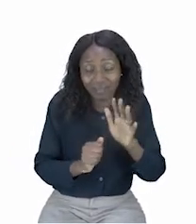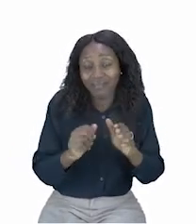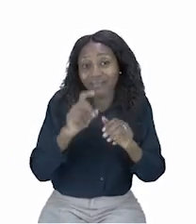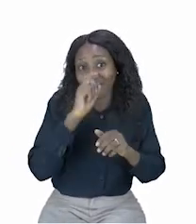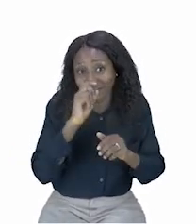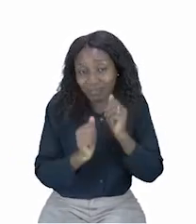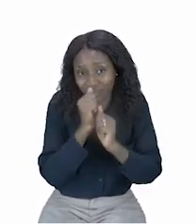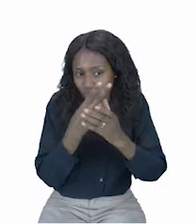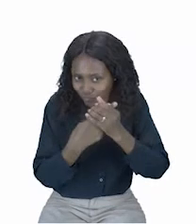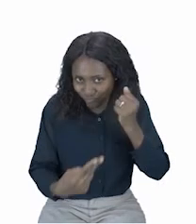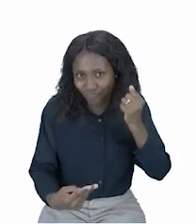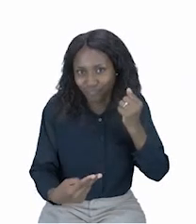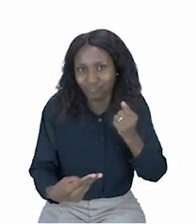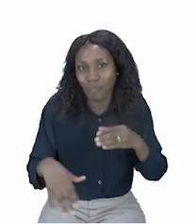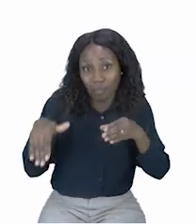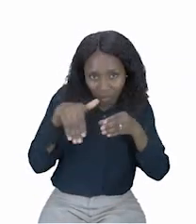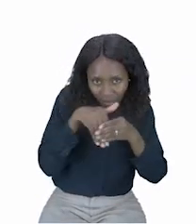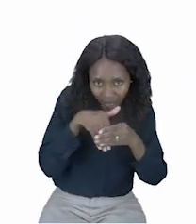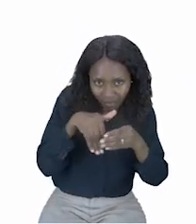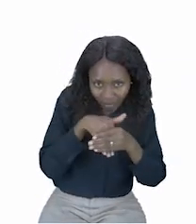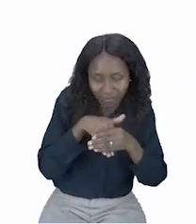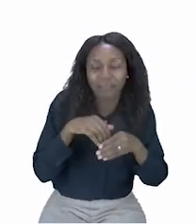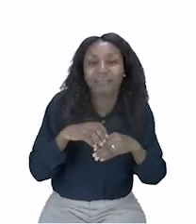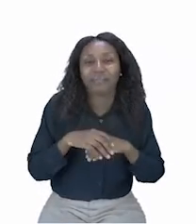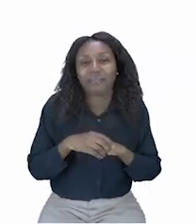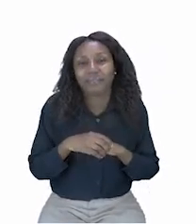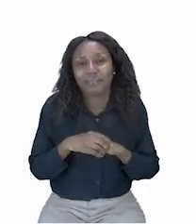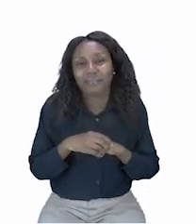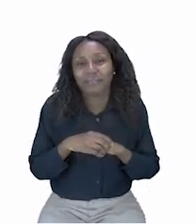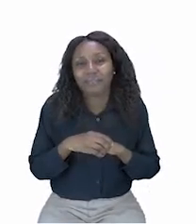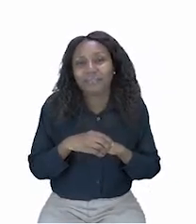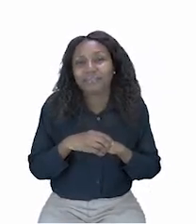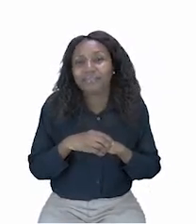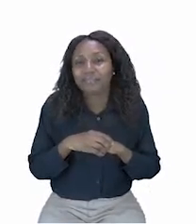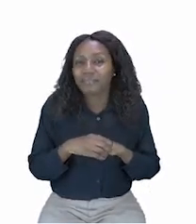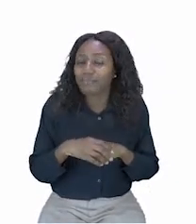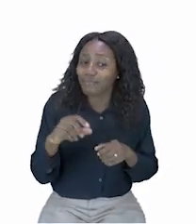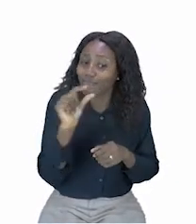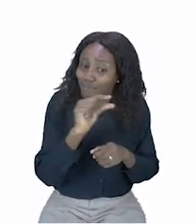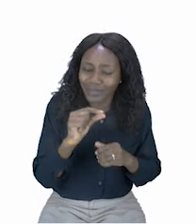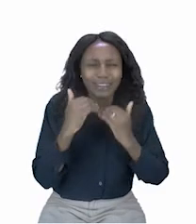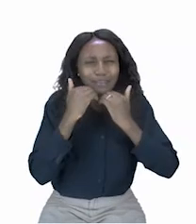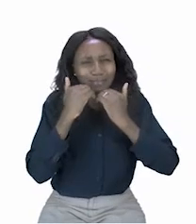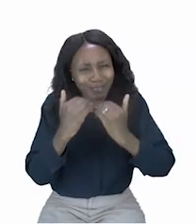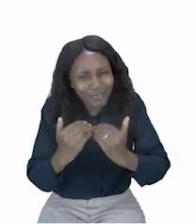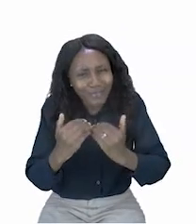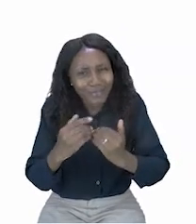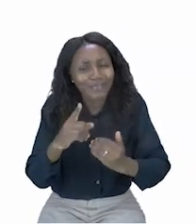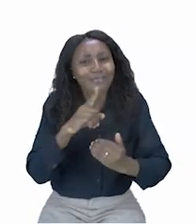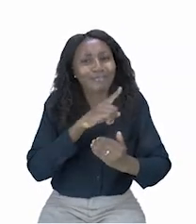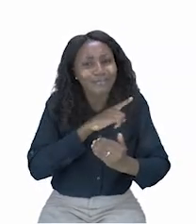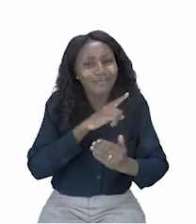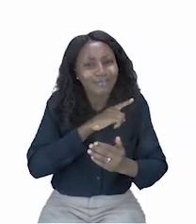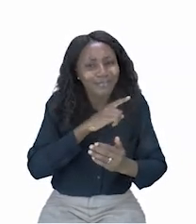siblings, member. Now, these words are very important because we are going to be taking a